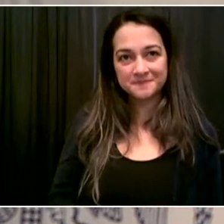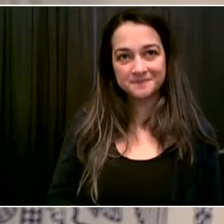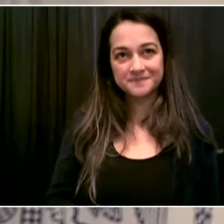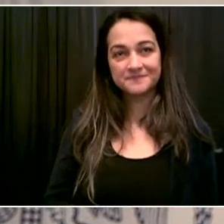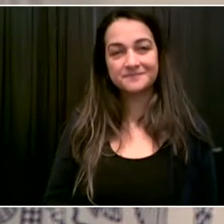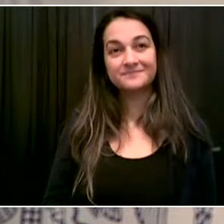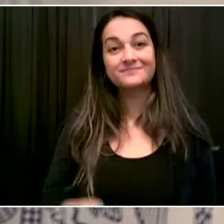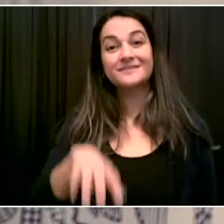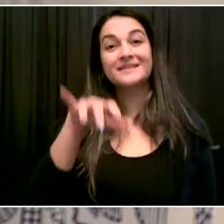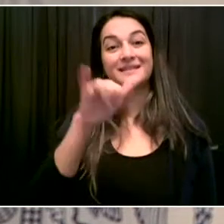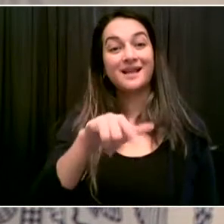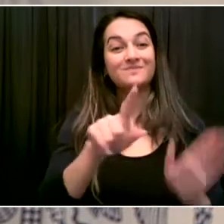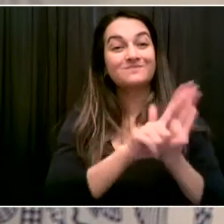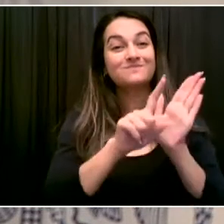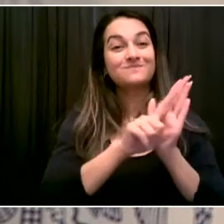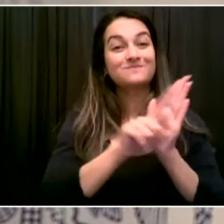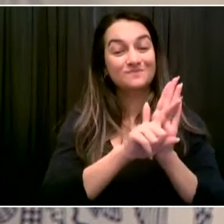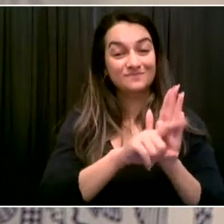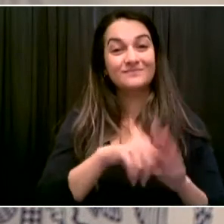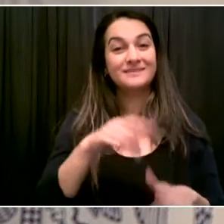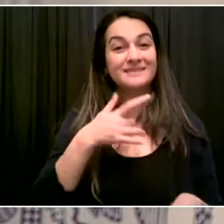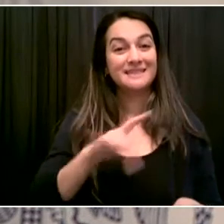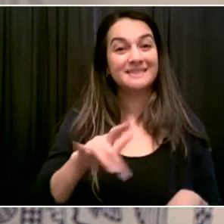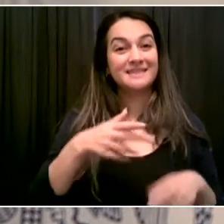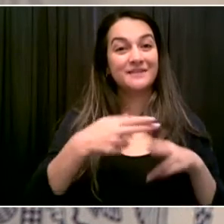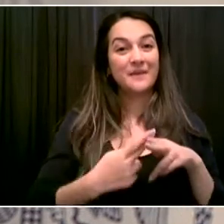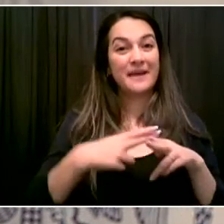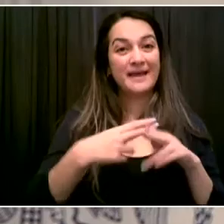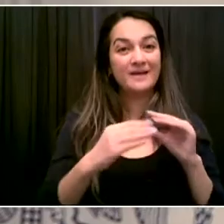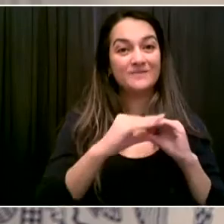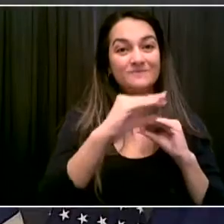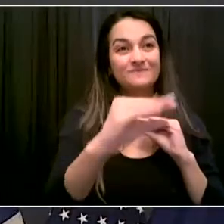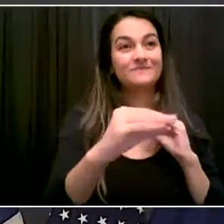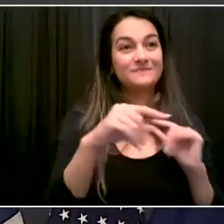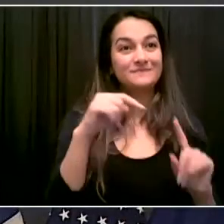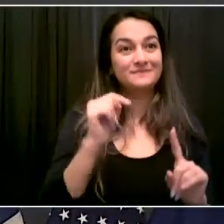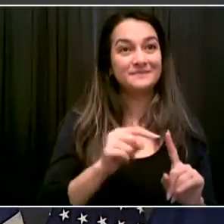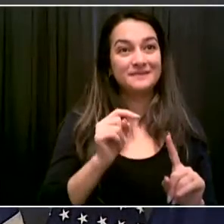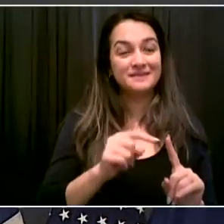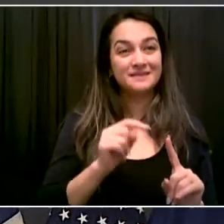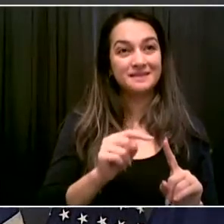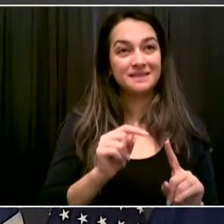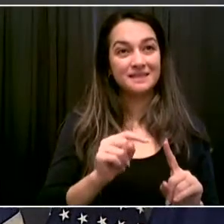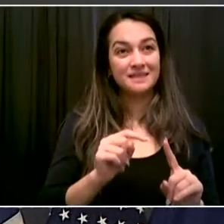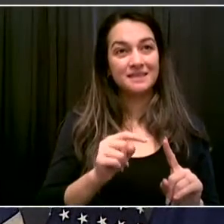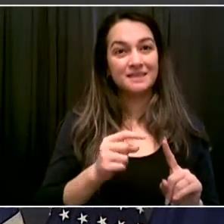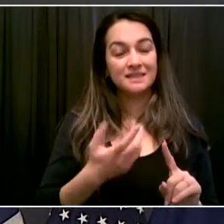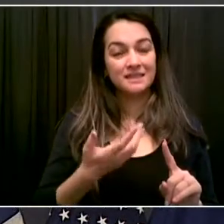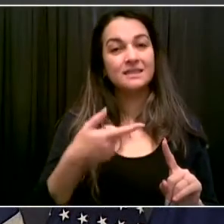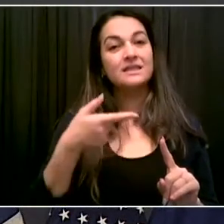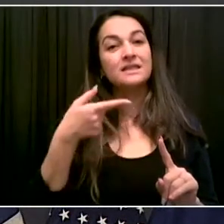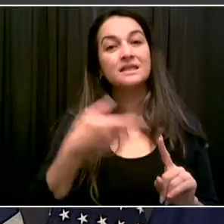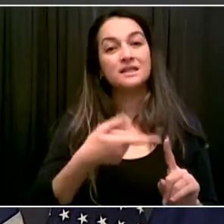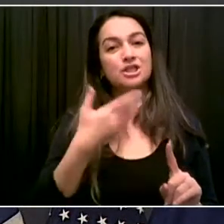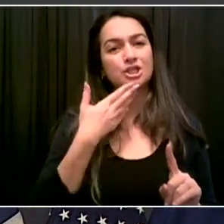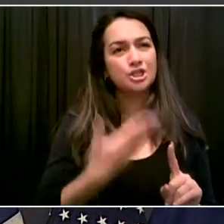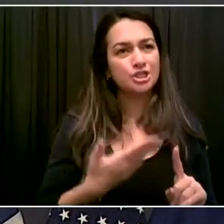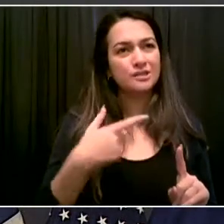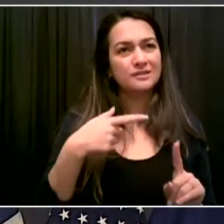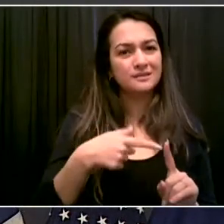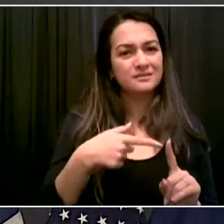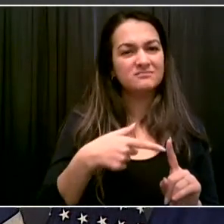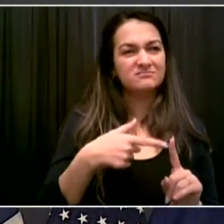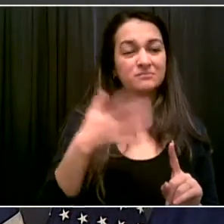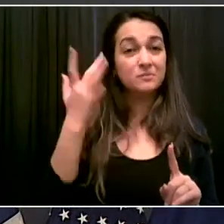oversized trucks, Hank will confirm this. I believe the legislation has not yet been signed in Albany, so I'll make